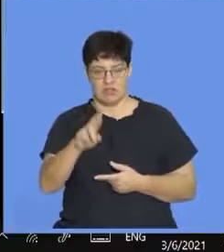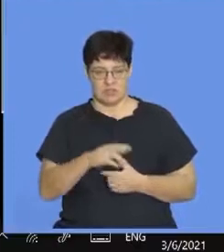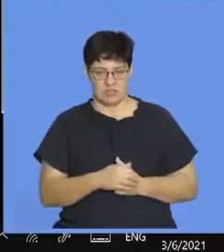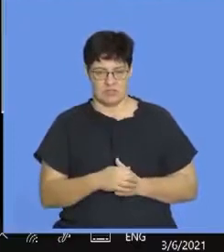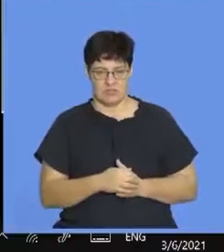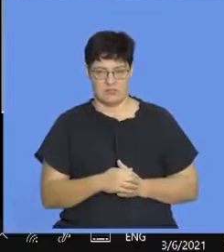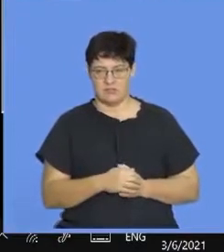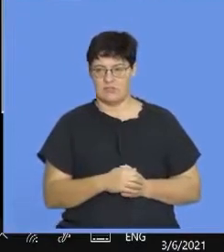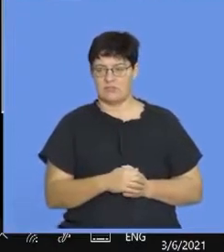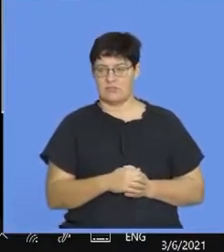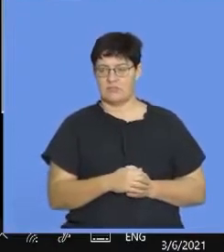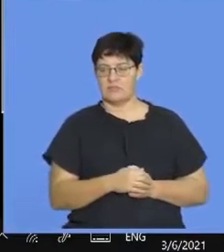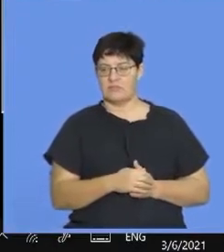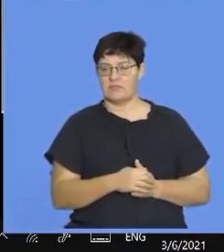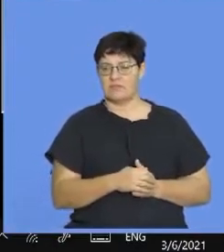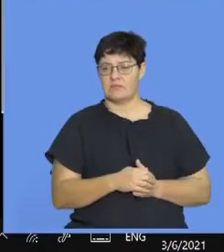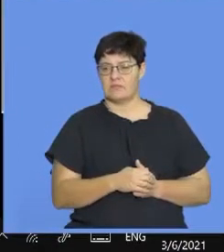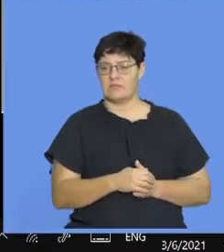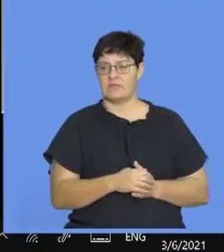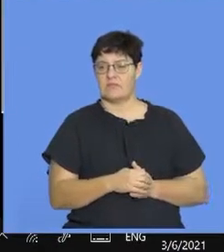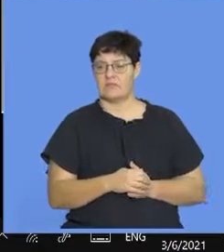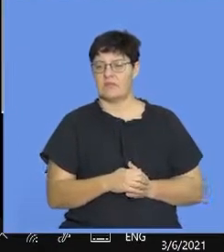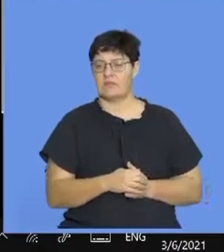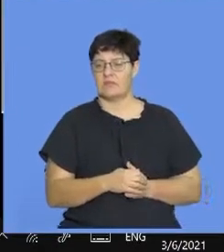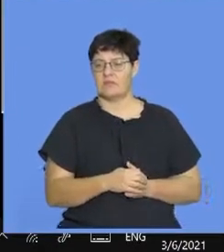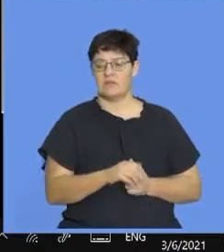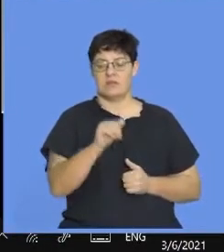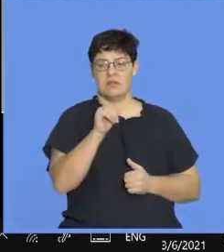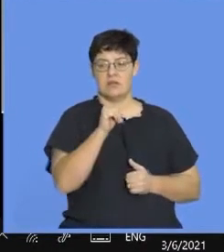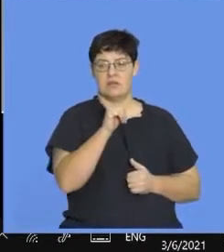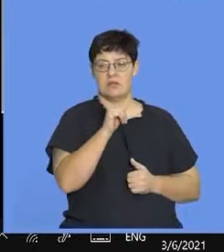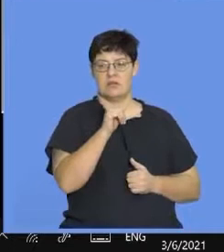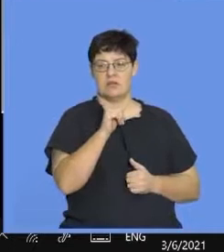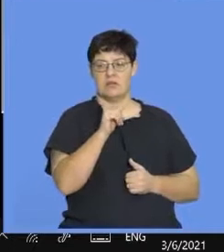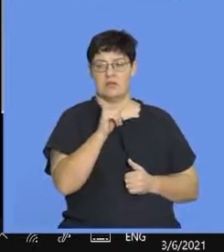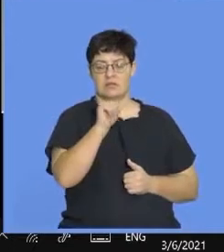if our figure is correct. So we say, take the 60,000